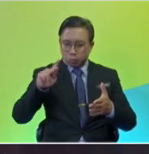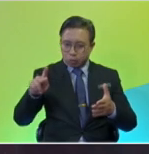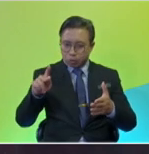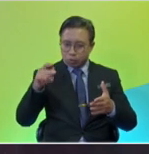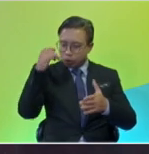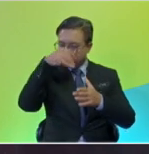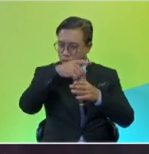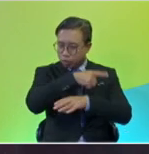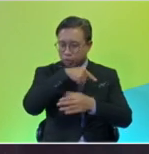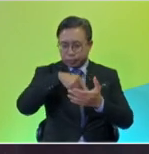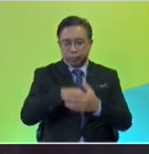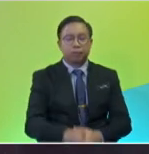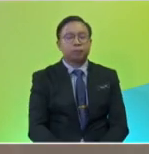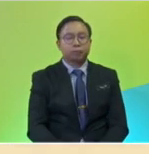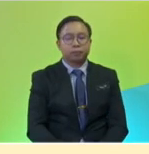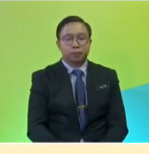How well did they do?